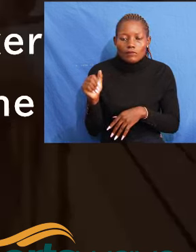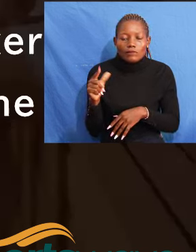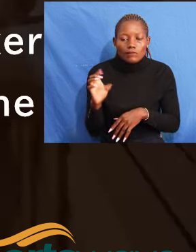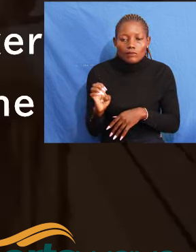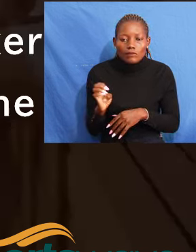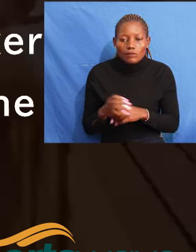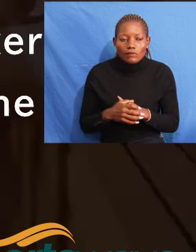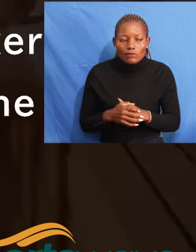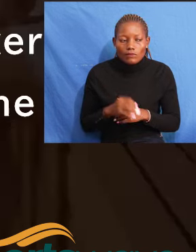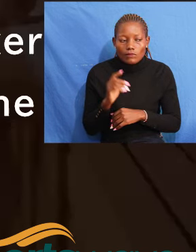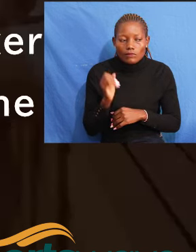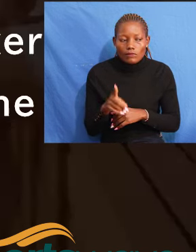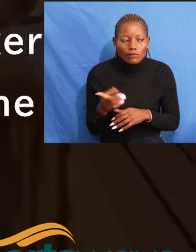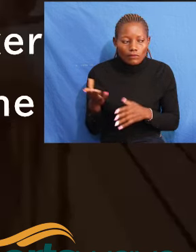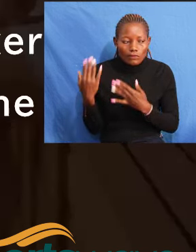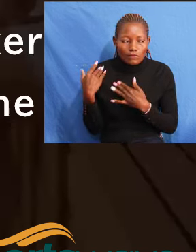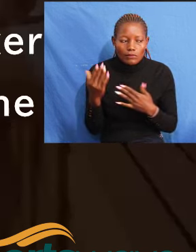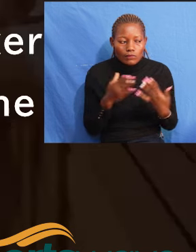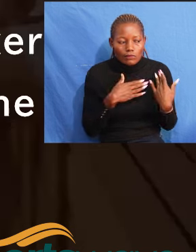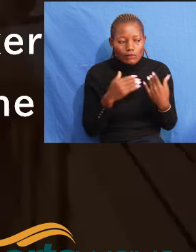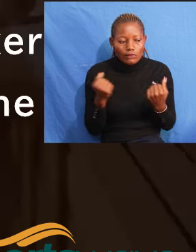or soreness, you should take cold bath,